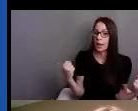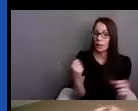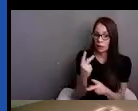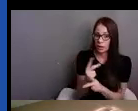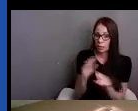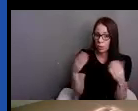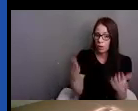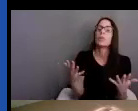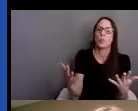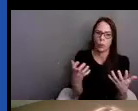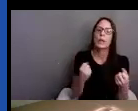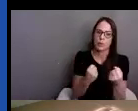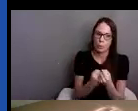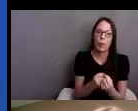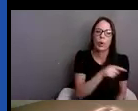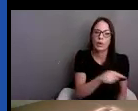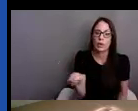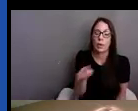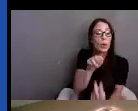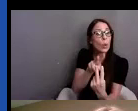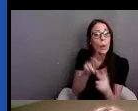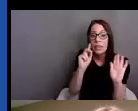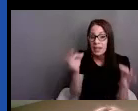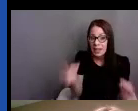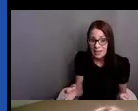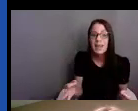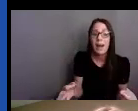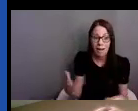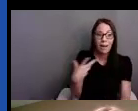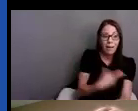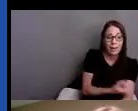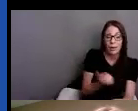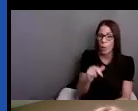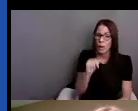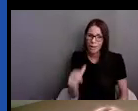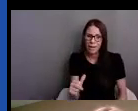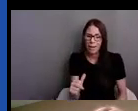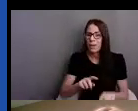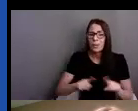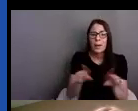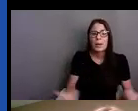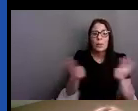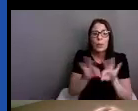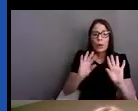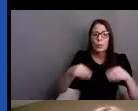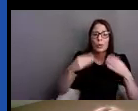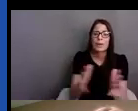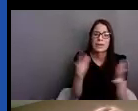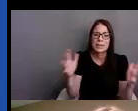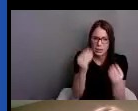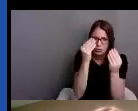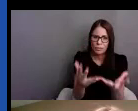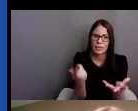them, whether they choose to get vaccinated or not, and to really give them all the information that we can.